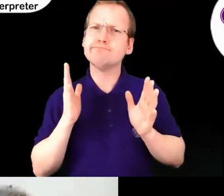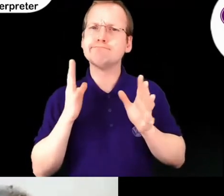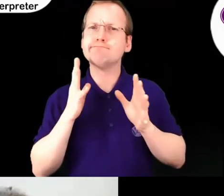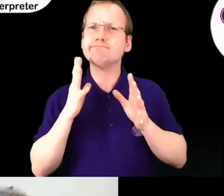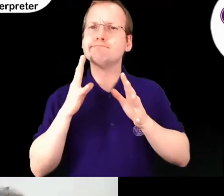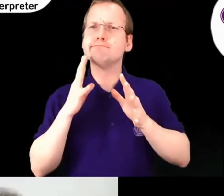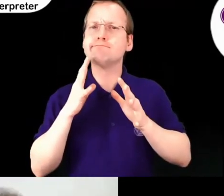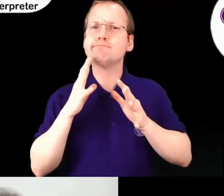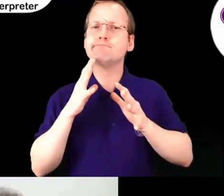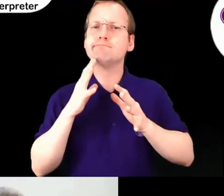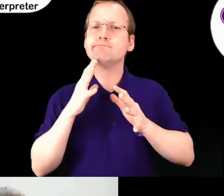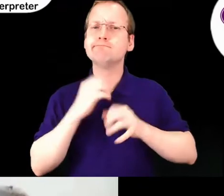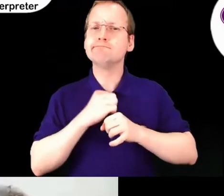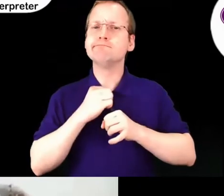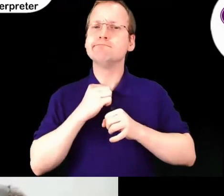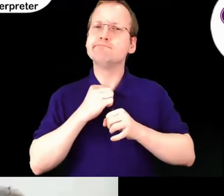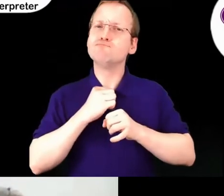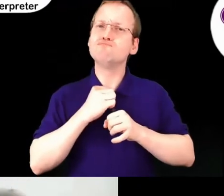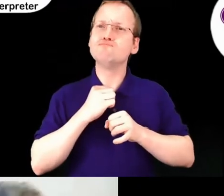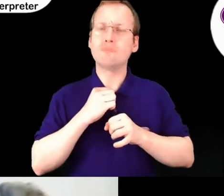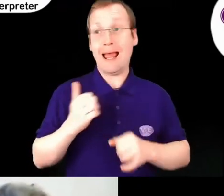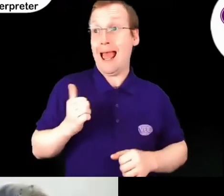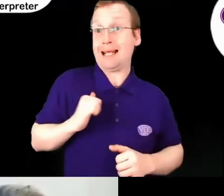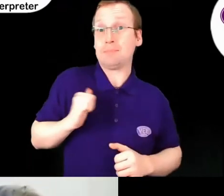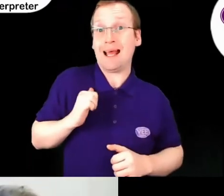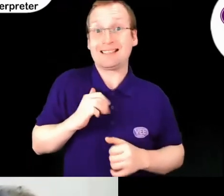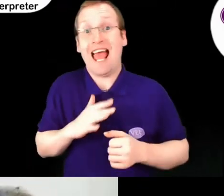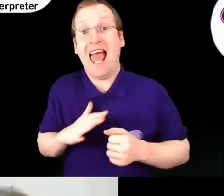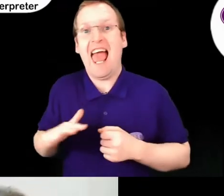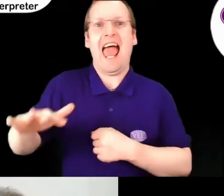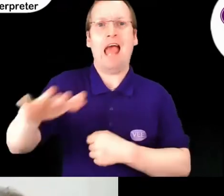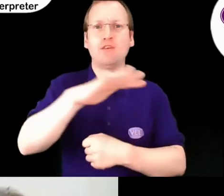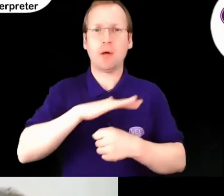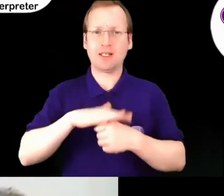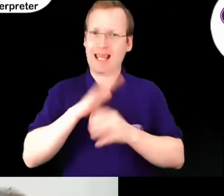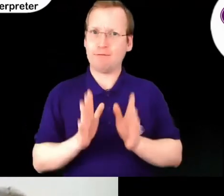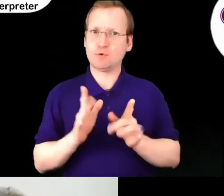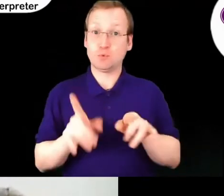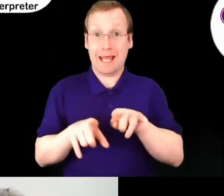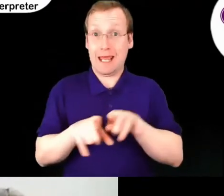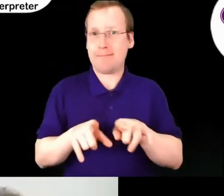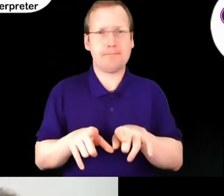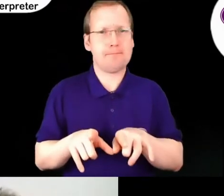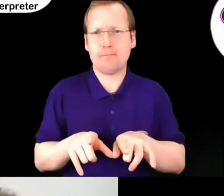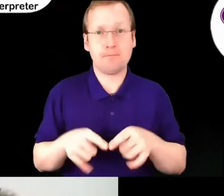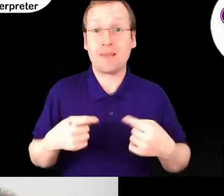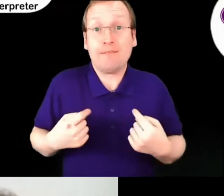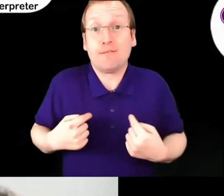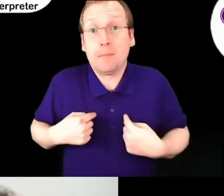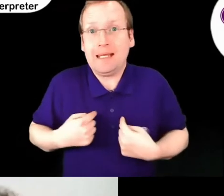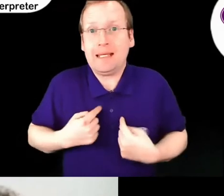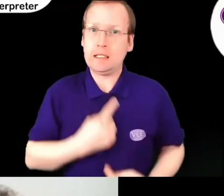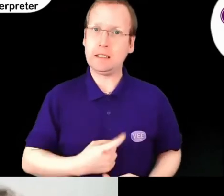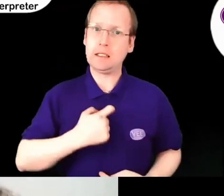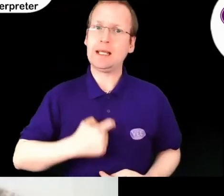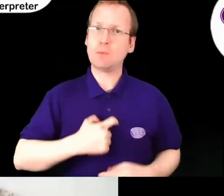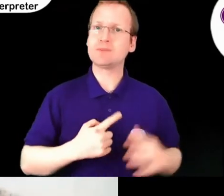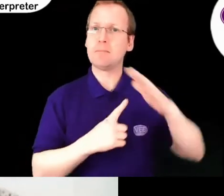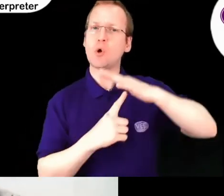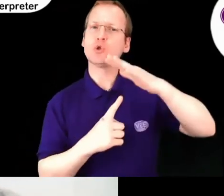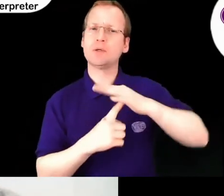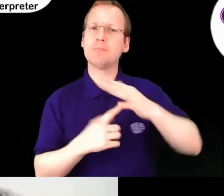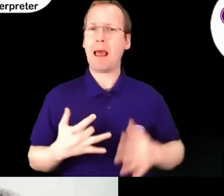And so I kept that under wraps. Now, I don't expect everybody would have to do that. For me, it was important. My life